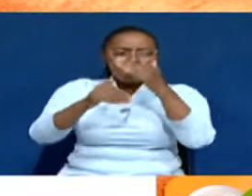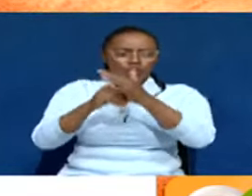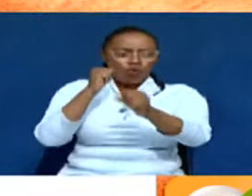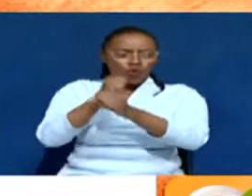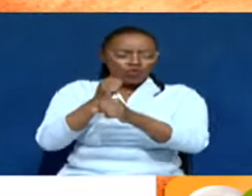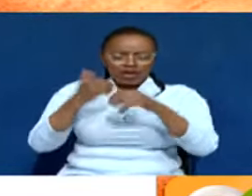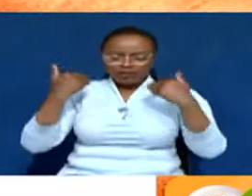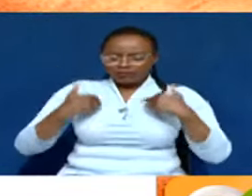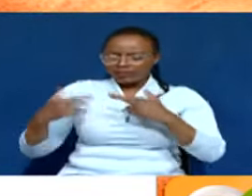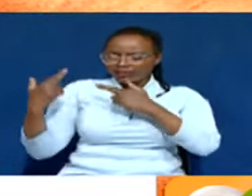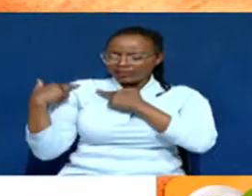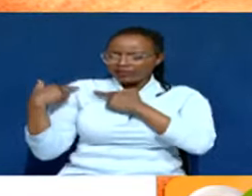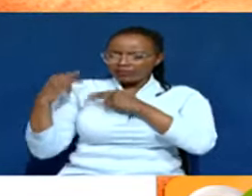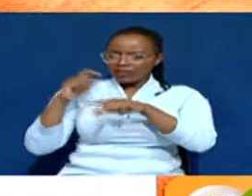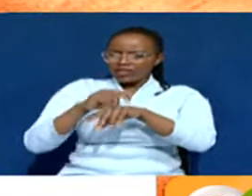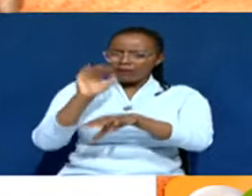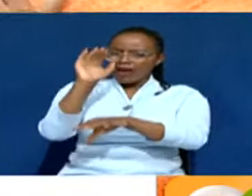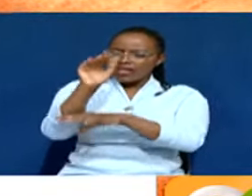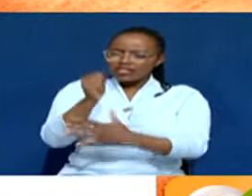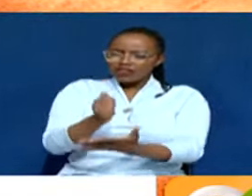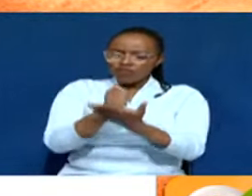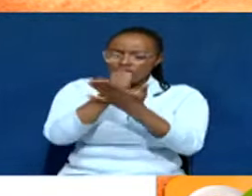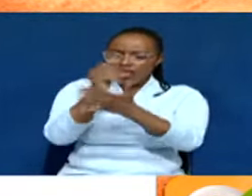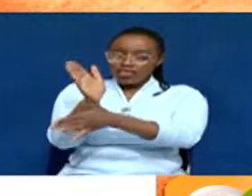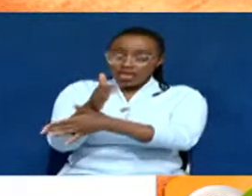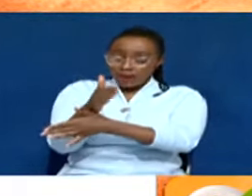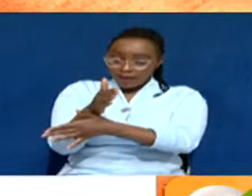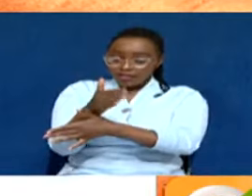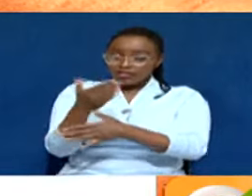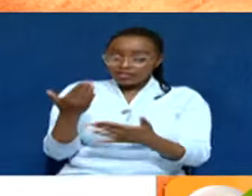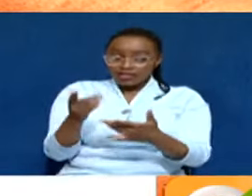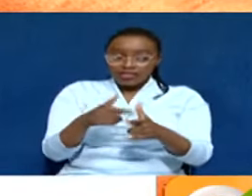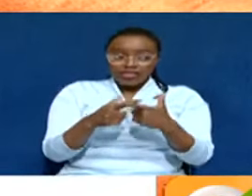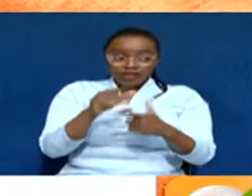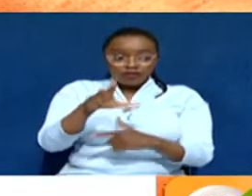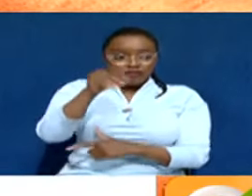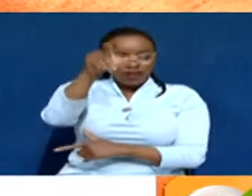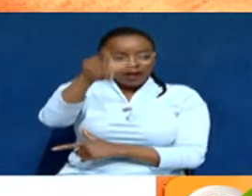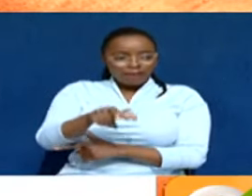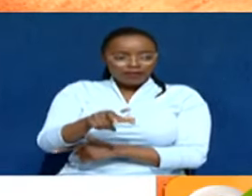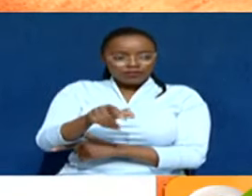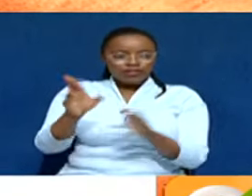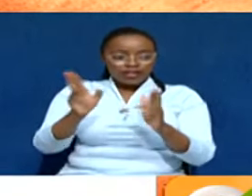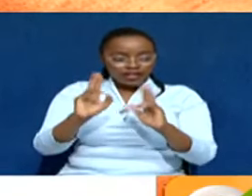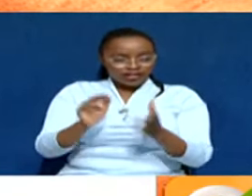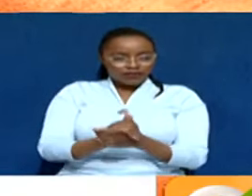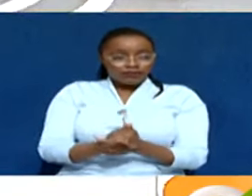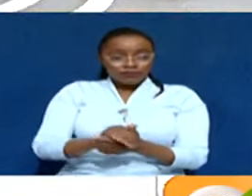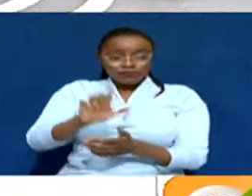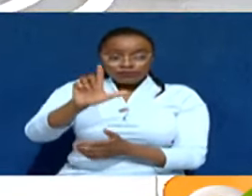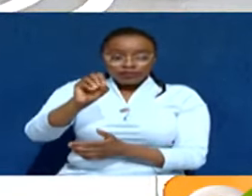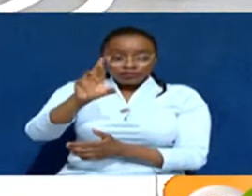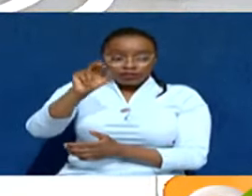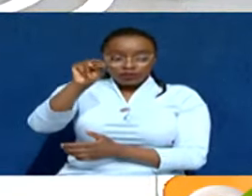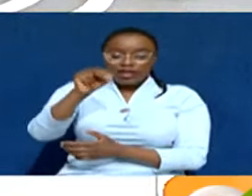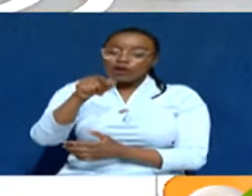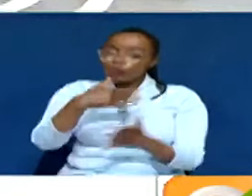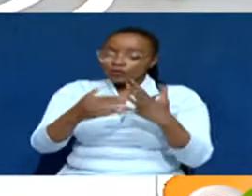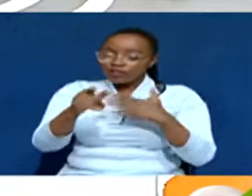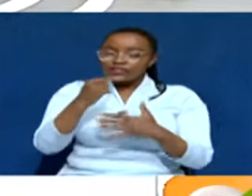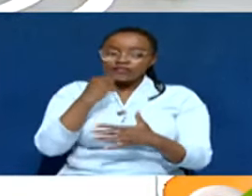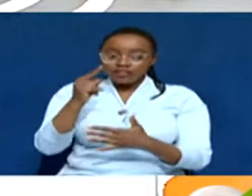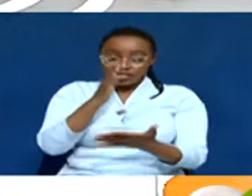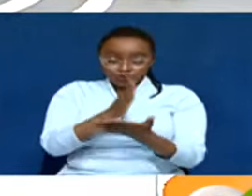ni mimi. So wakati unaitisha usaidizi hapo embassy, no one. Yeah. How about you, Lona? No. What she's saying is